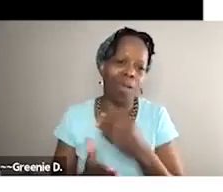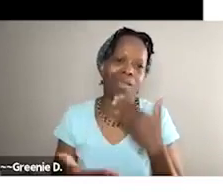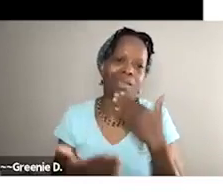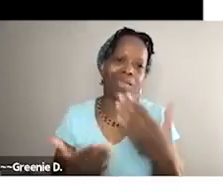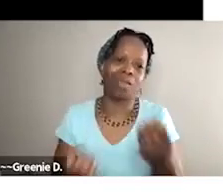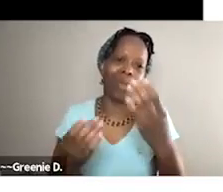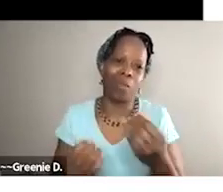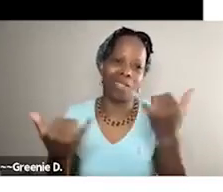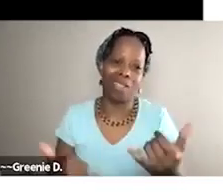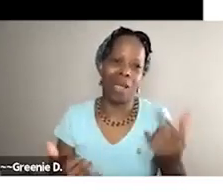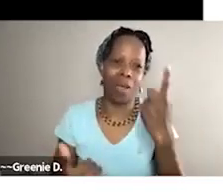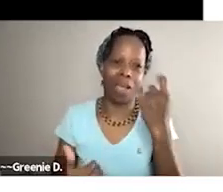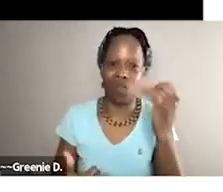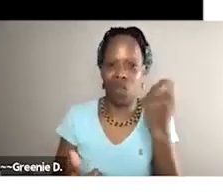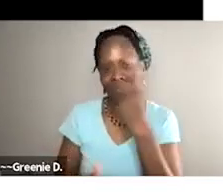welcome any questions that you might have.